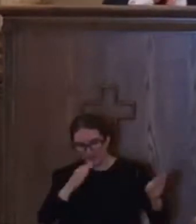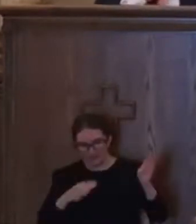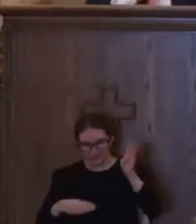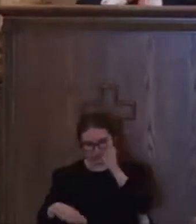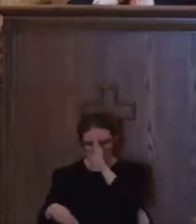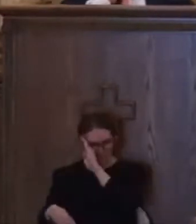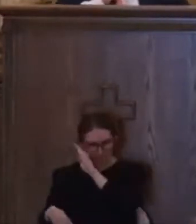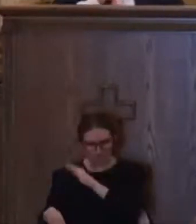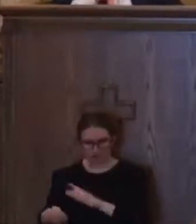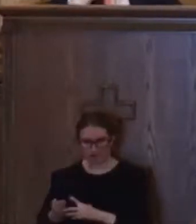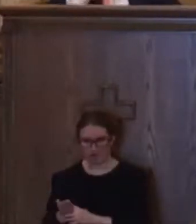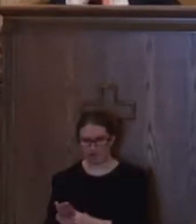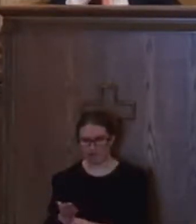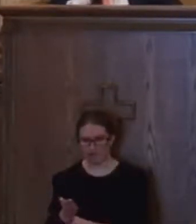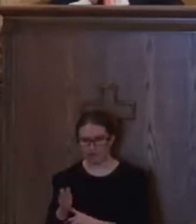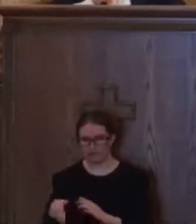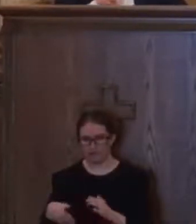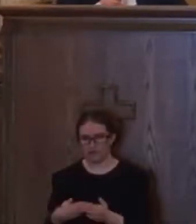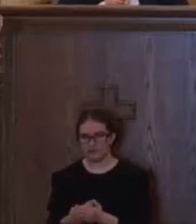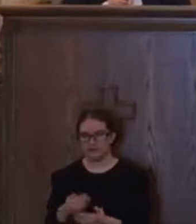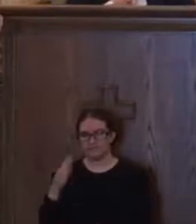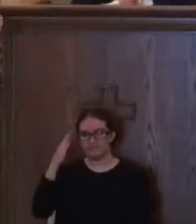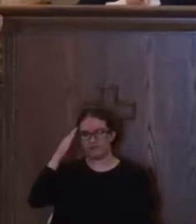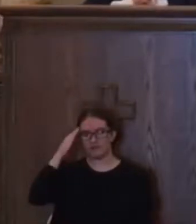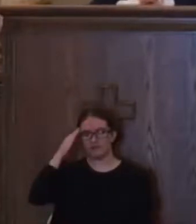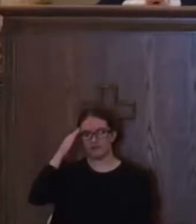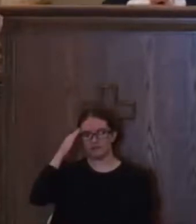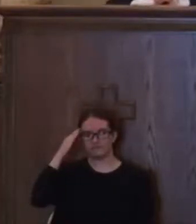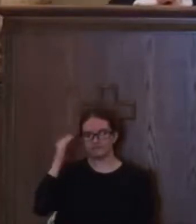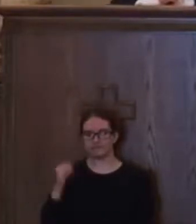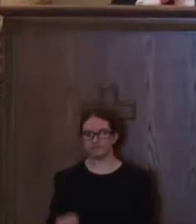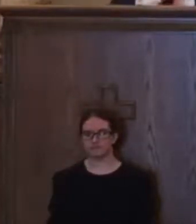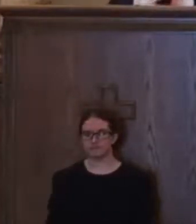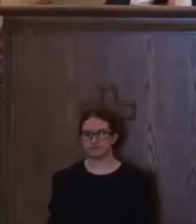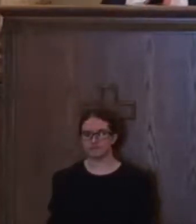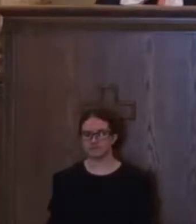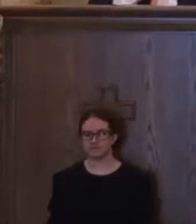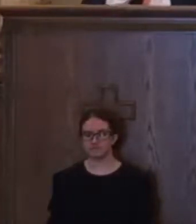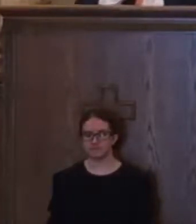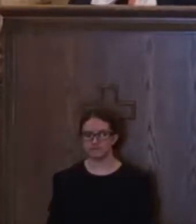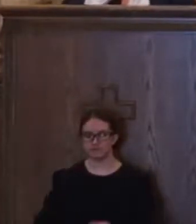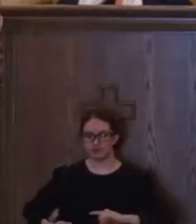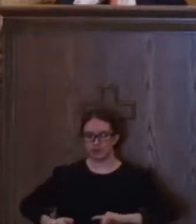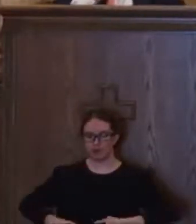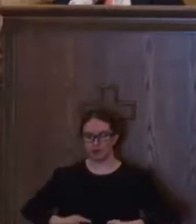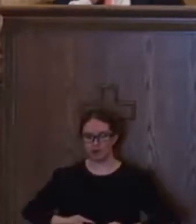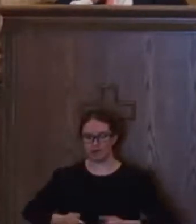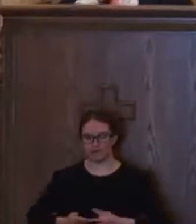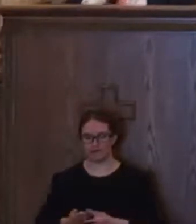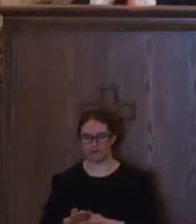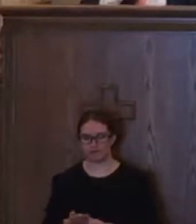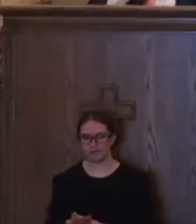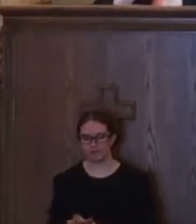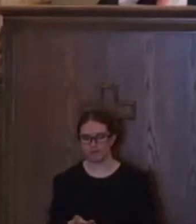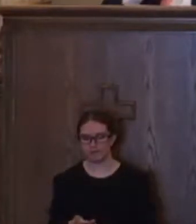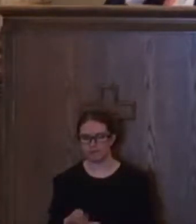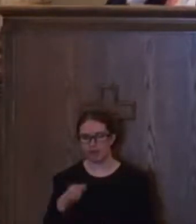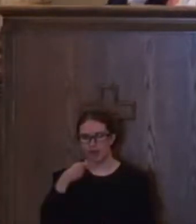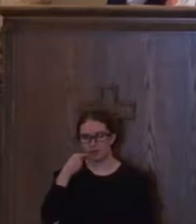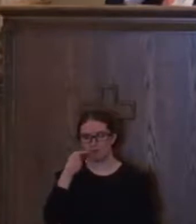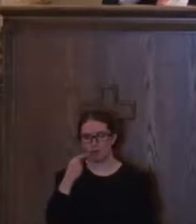tribulations he's going through. All he could think about is the hurt he's been through. And